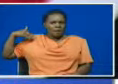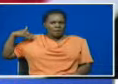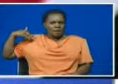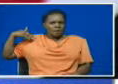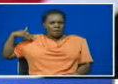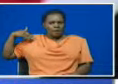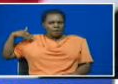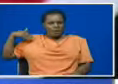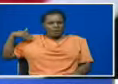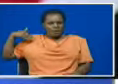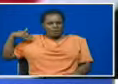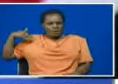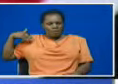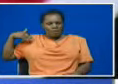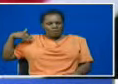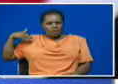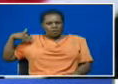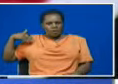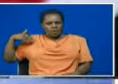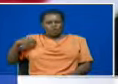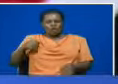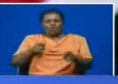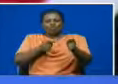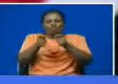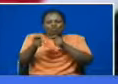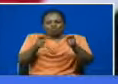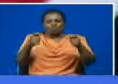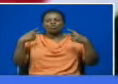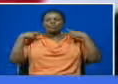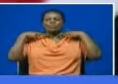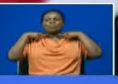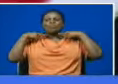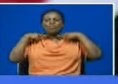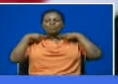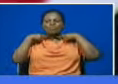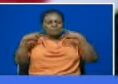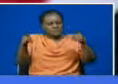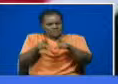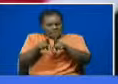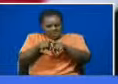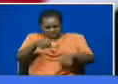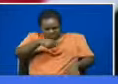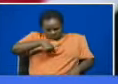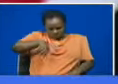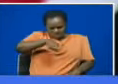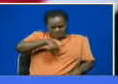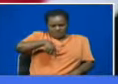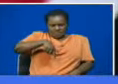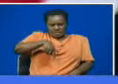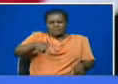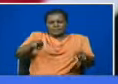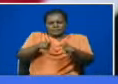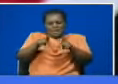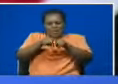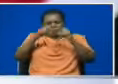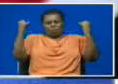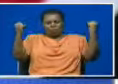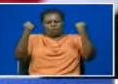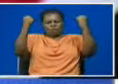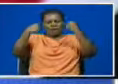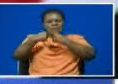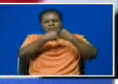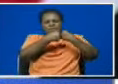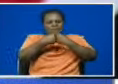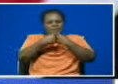the might of colonialists. We too will overcome this